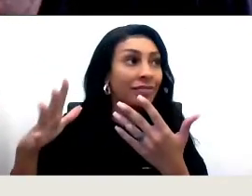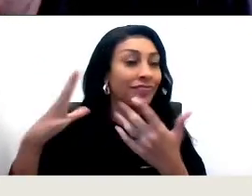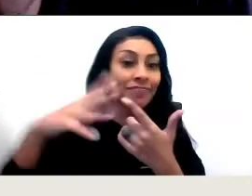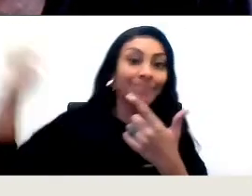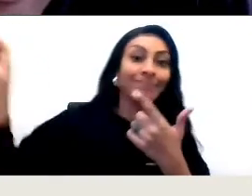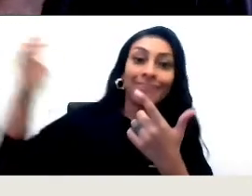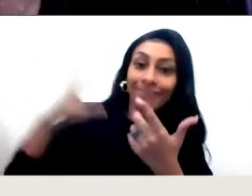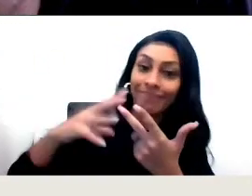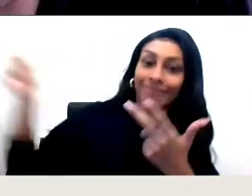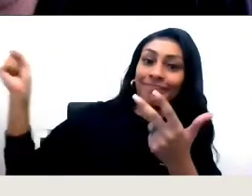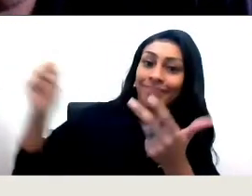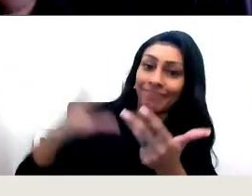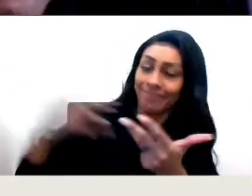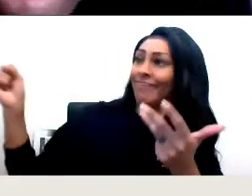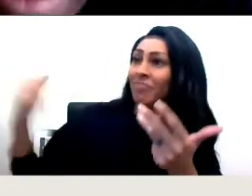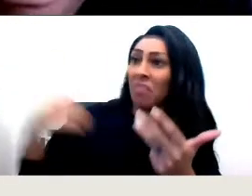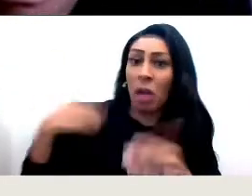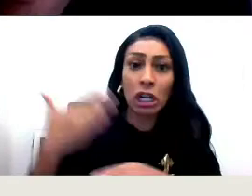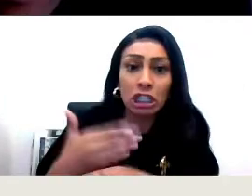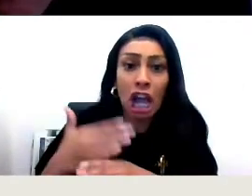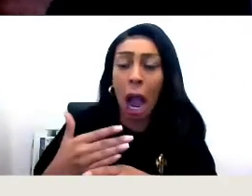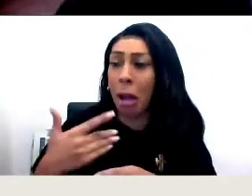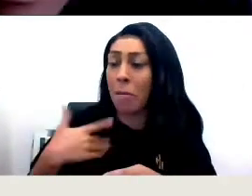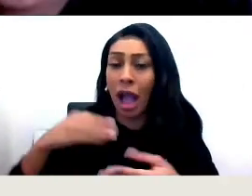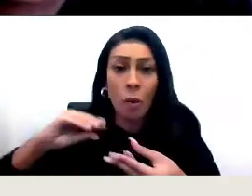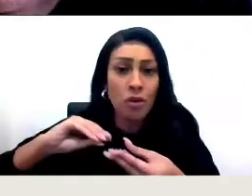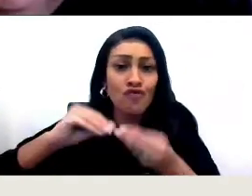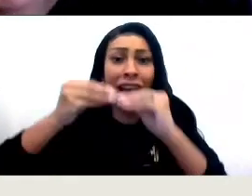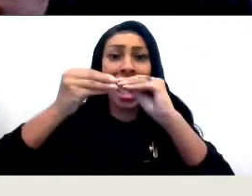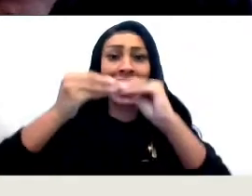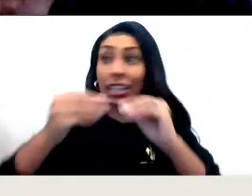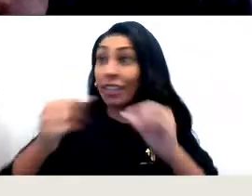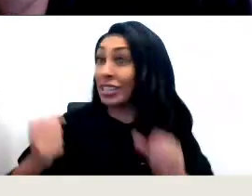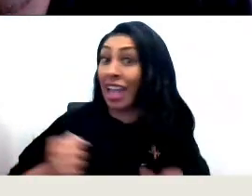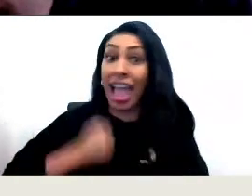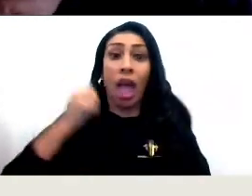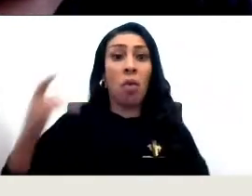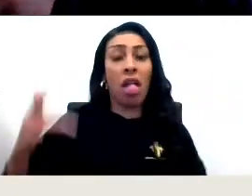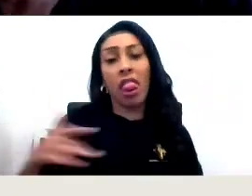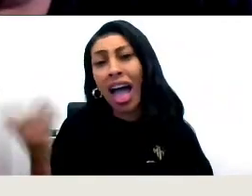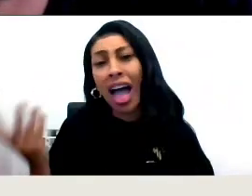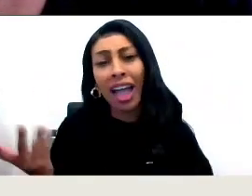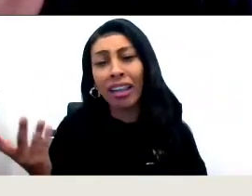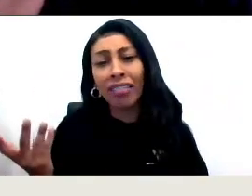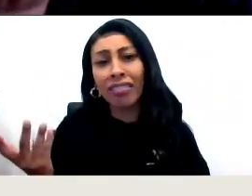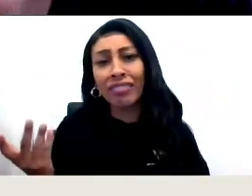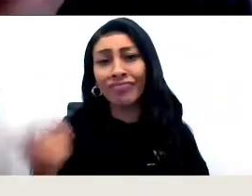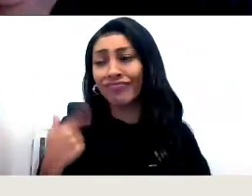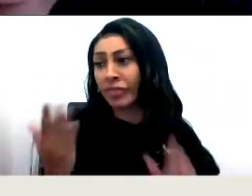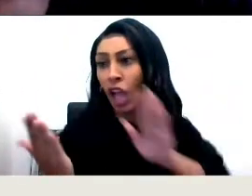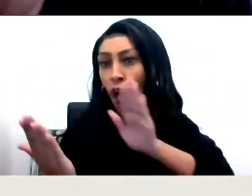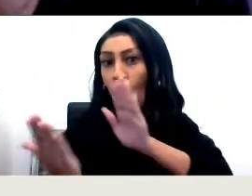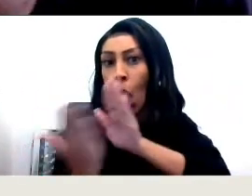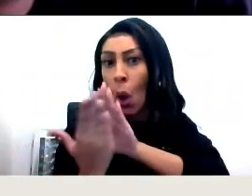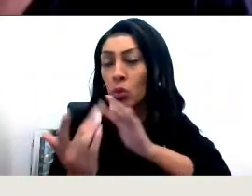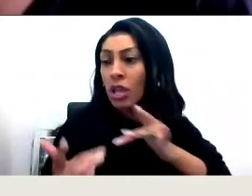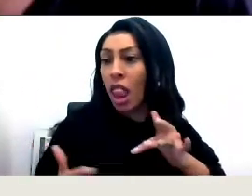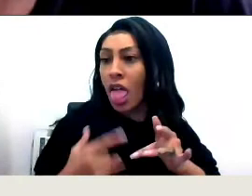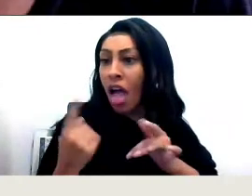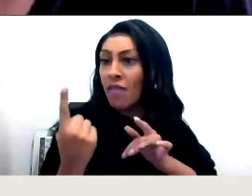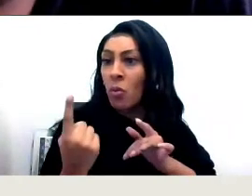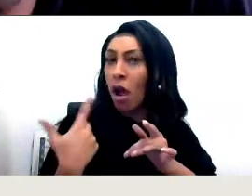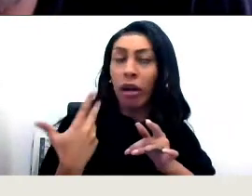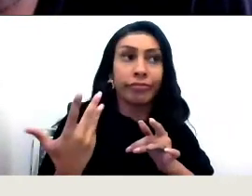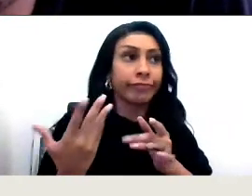our jobs, our creativity, life, people that we are close to, we love, we have been taken away